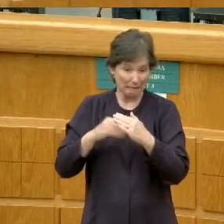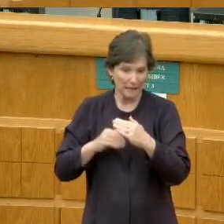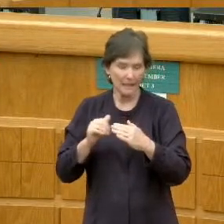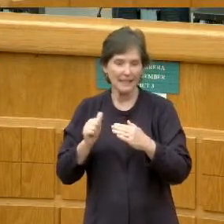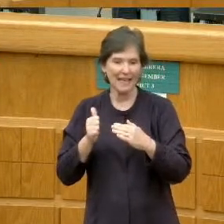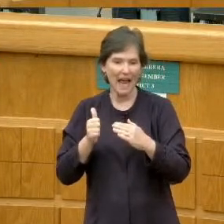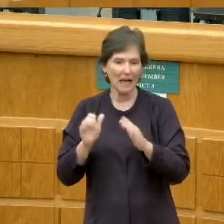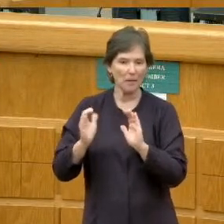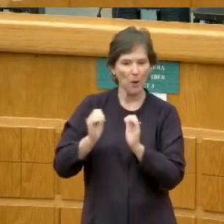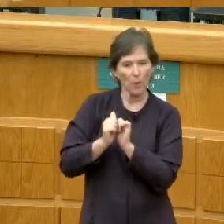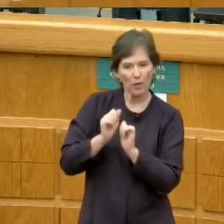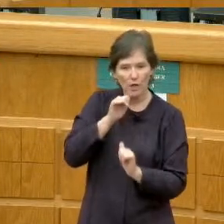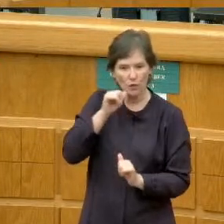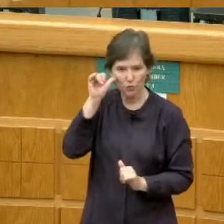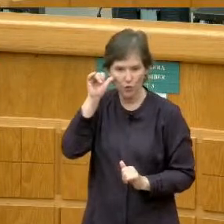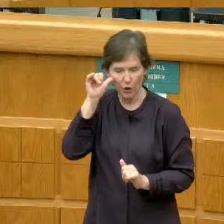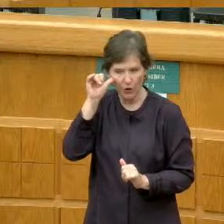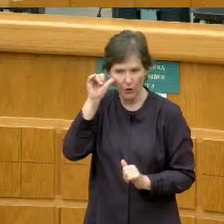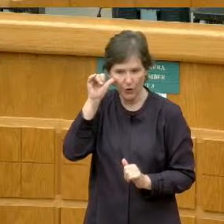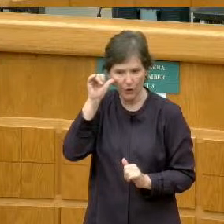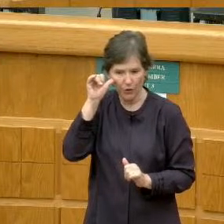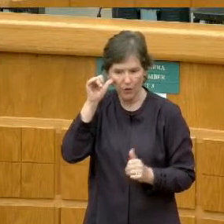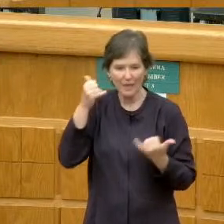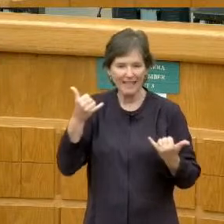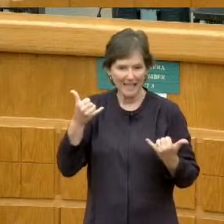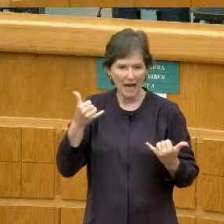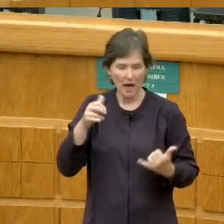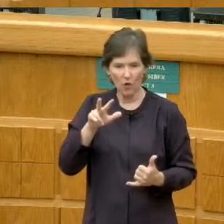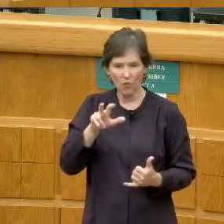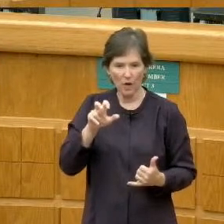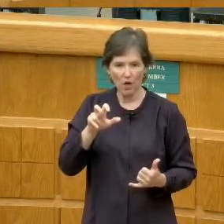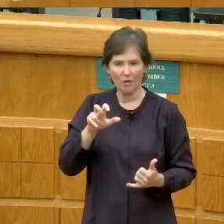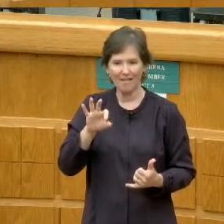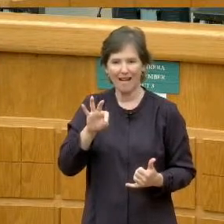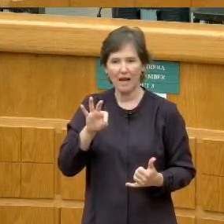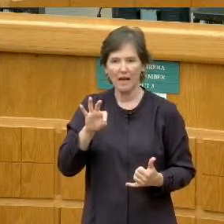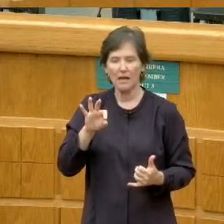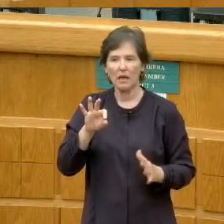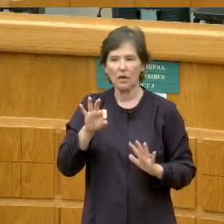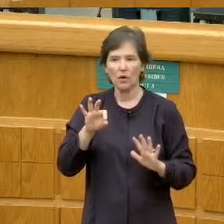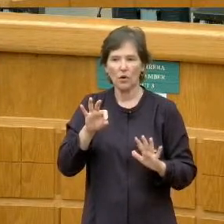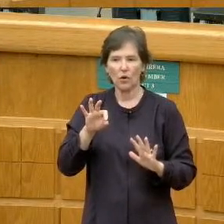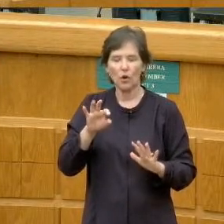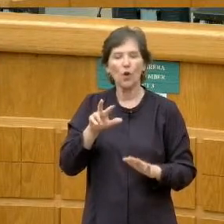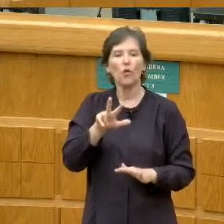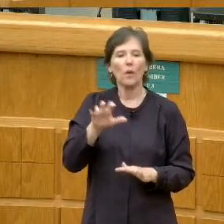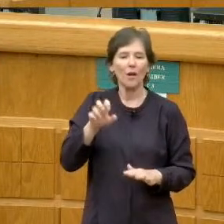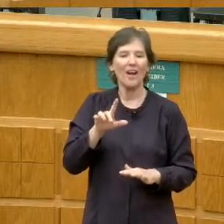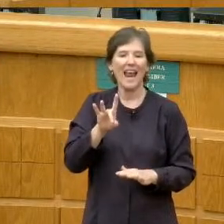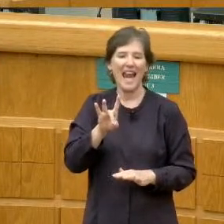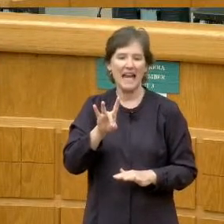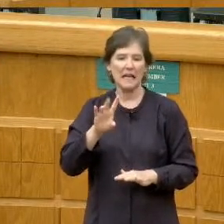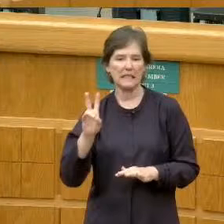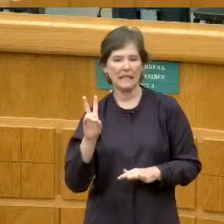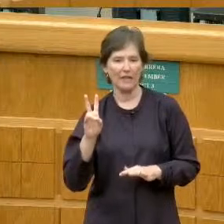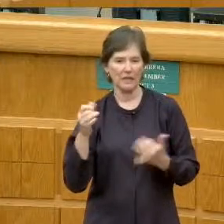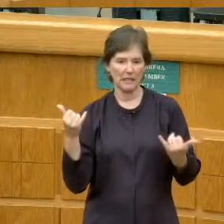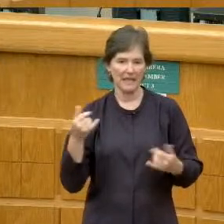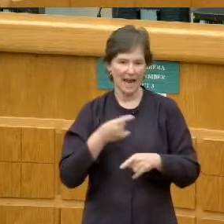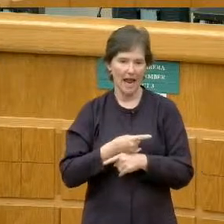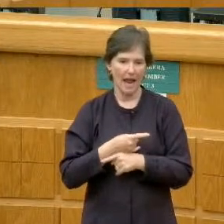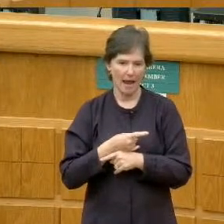hospital than yesterday. So we had 397 in the hospital yesterday. Today, it's 387. persons in the